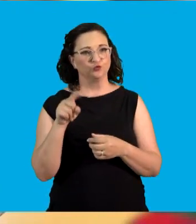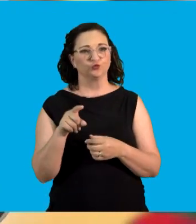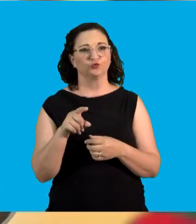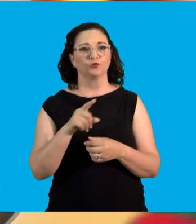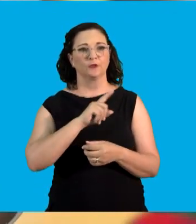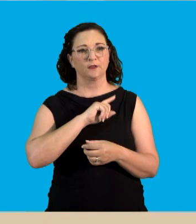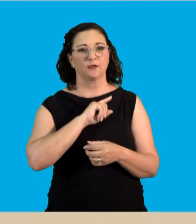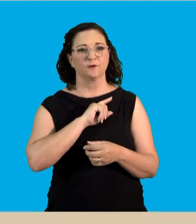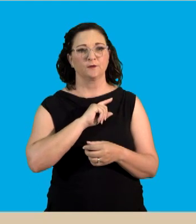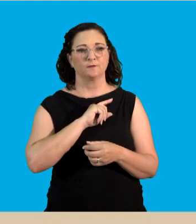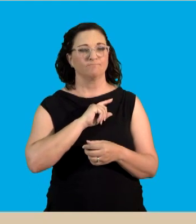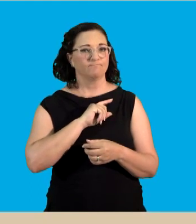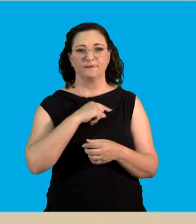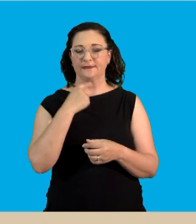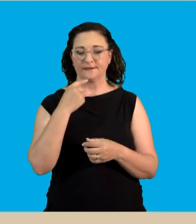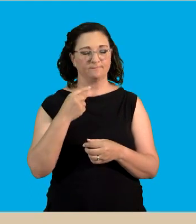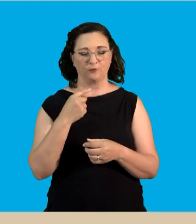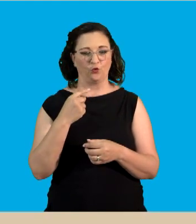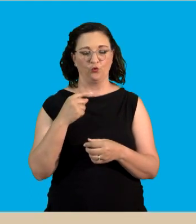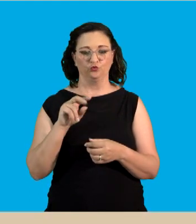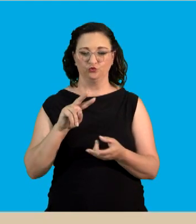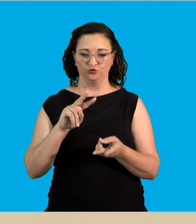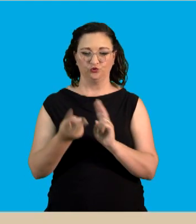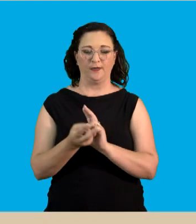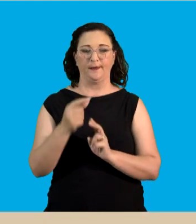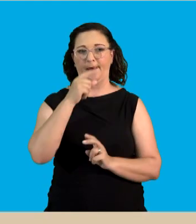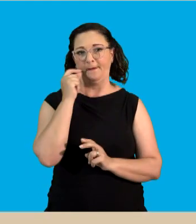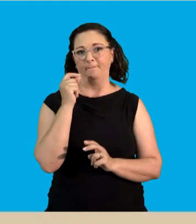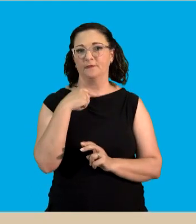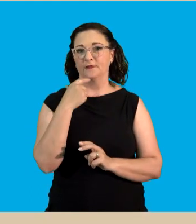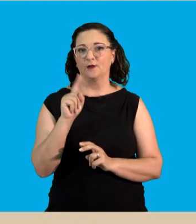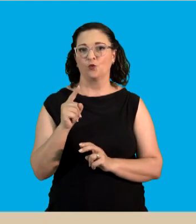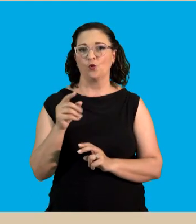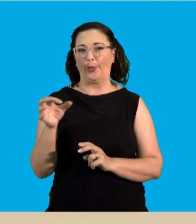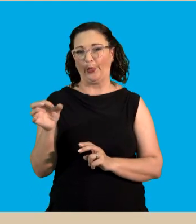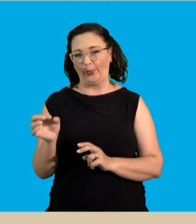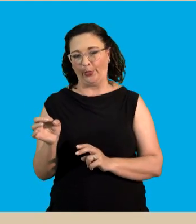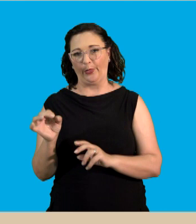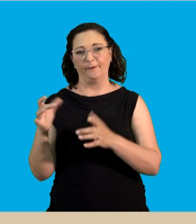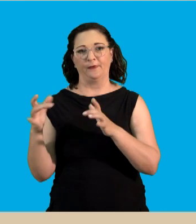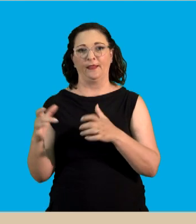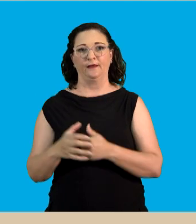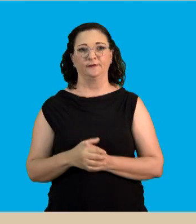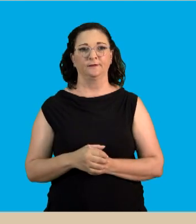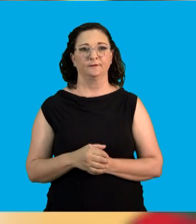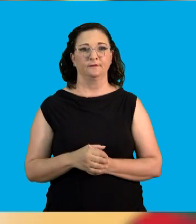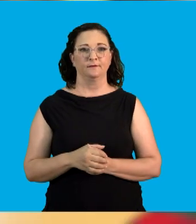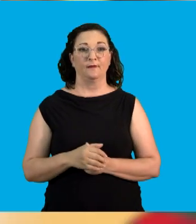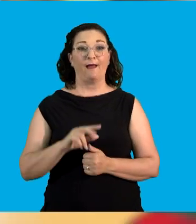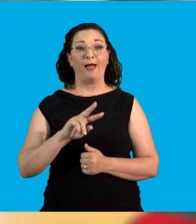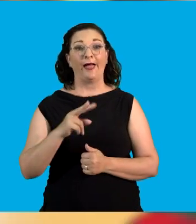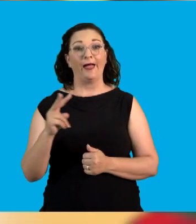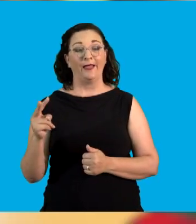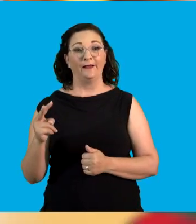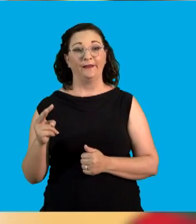and because of that, it meant that Pluto was reclassified as a dwarf planet, okay?